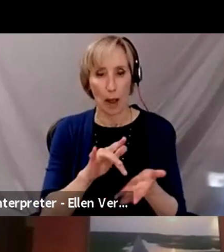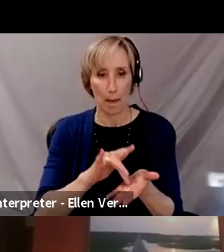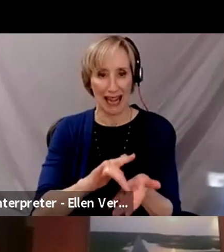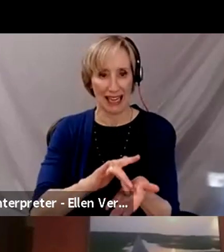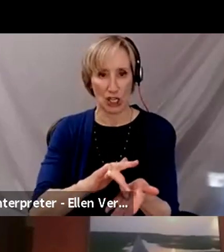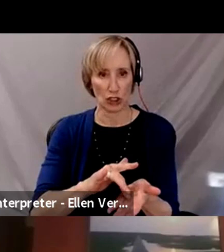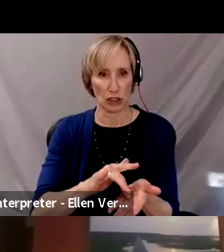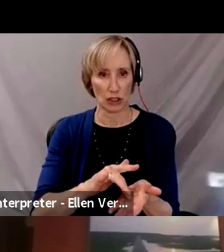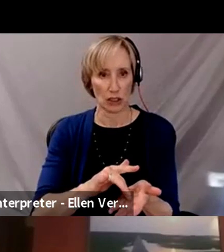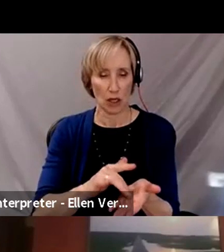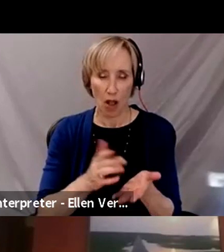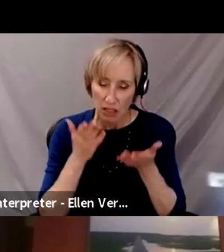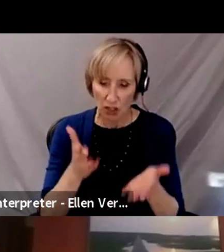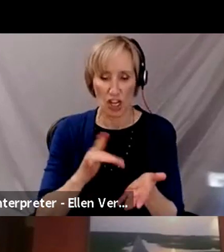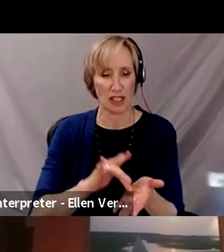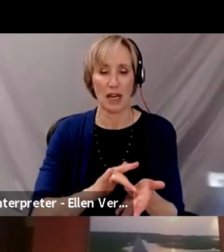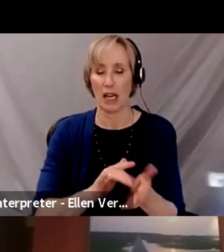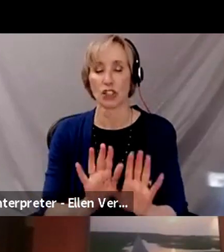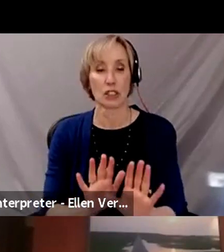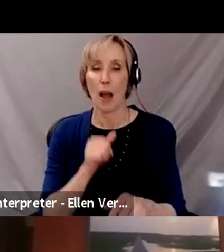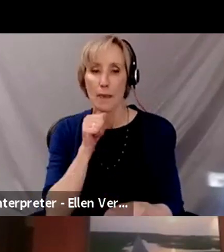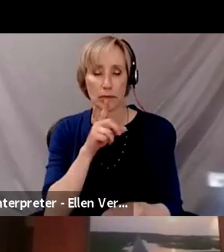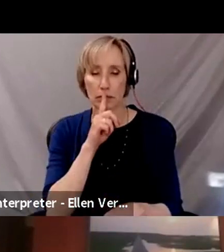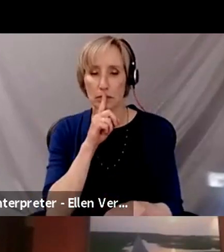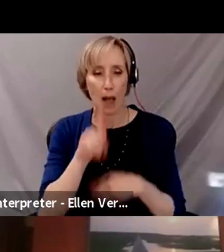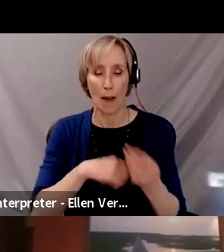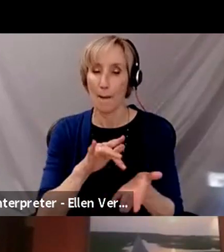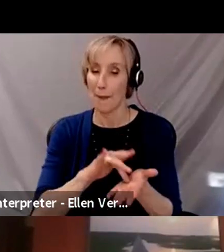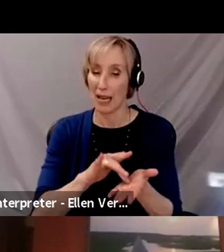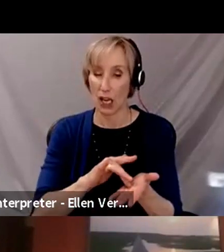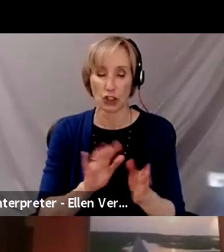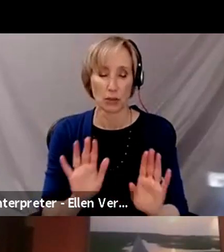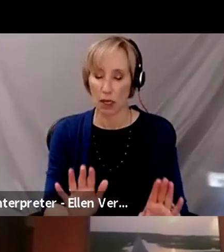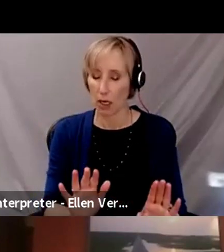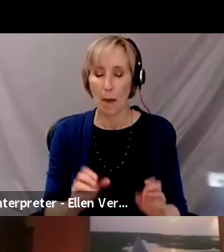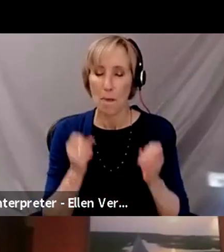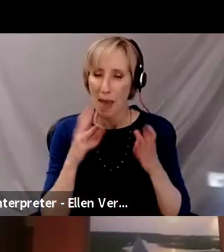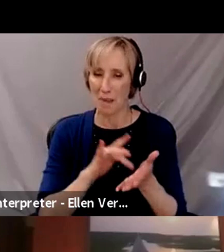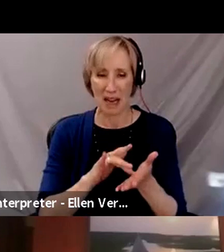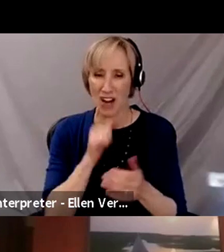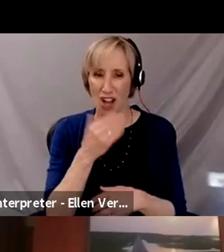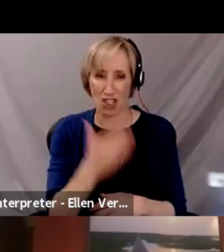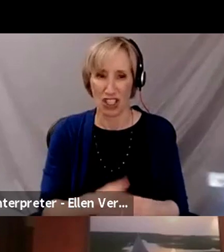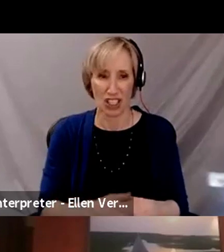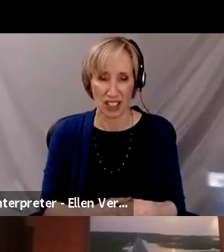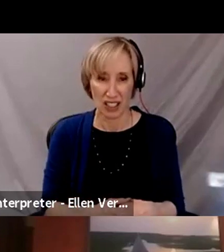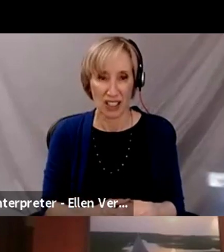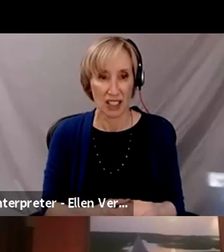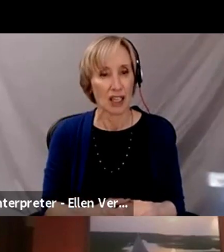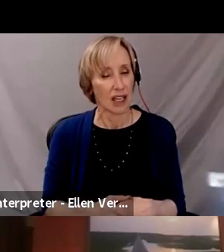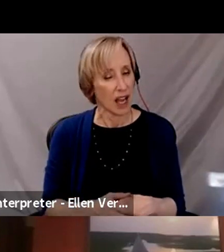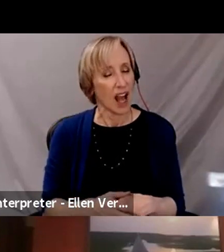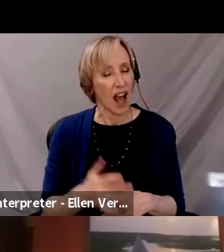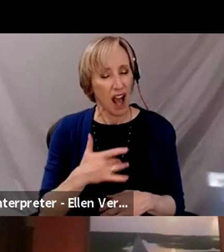And that's a whole world of its own, which I won't even necessarily go into, but I think that there are many more external issues that